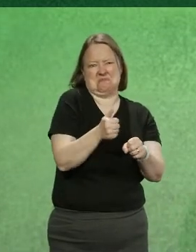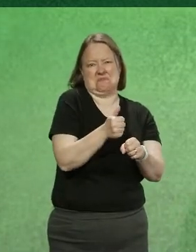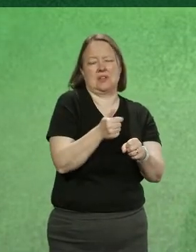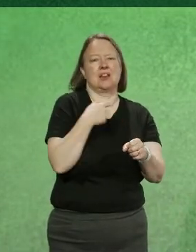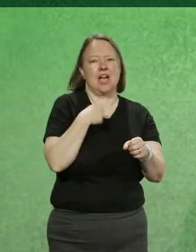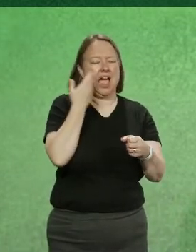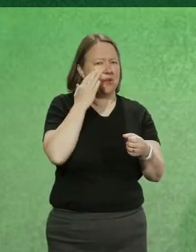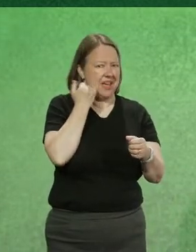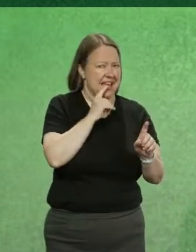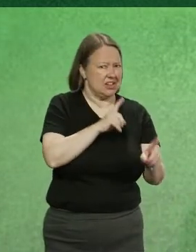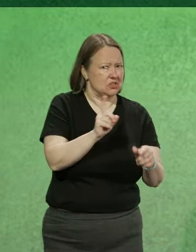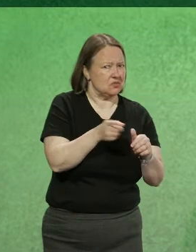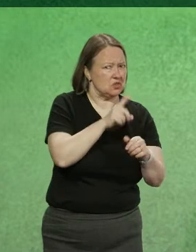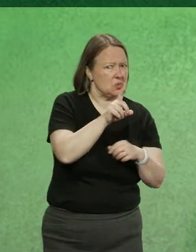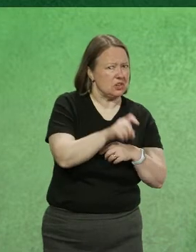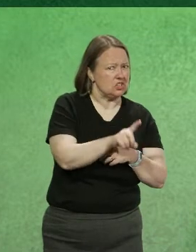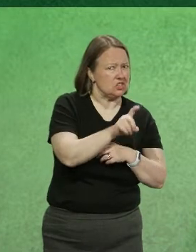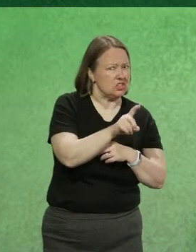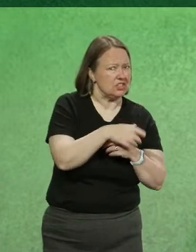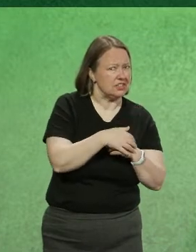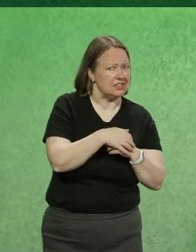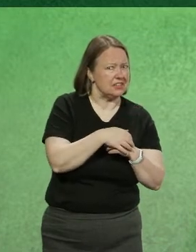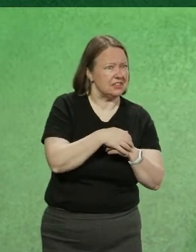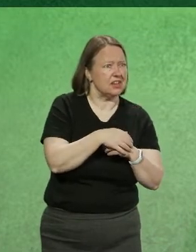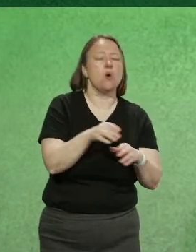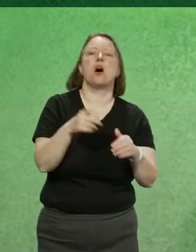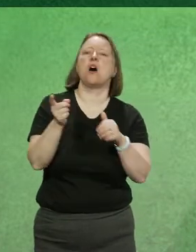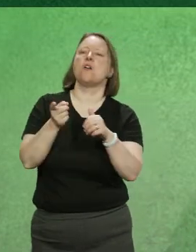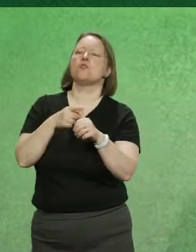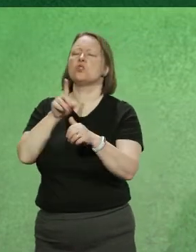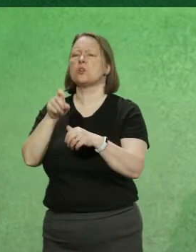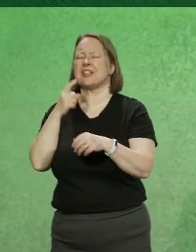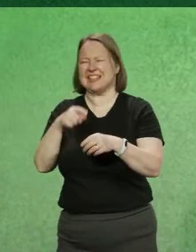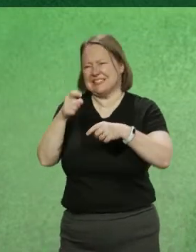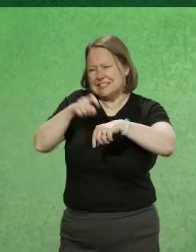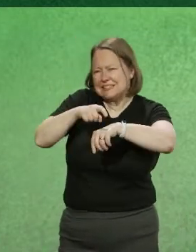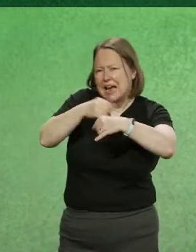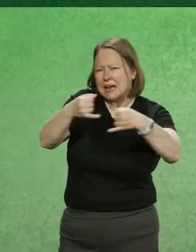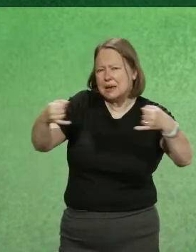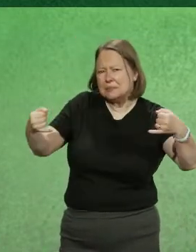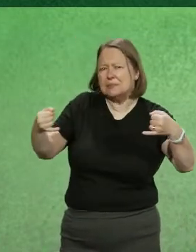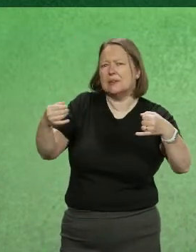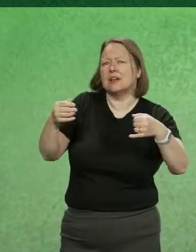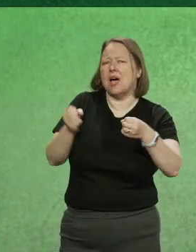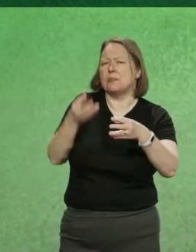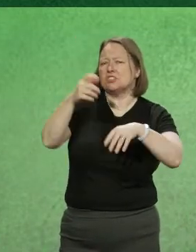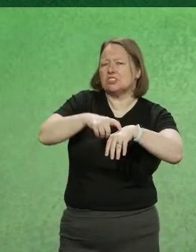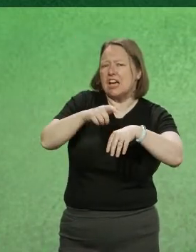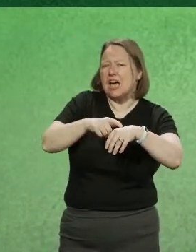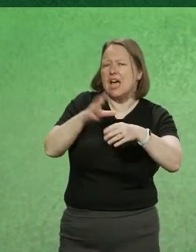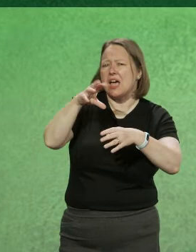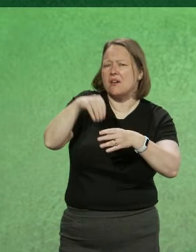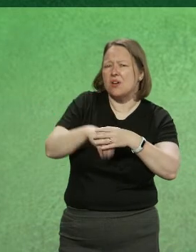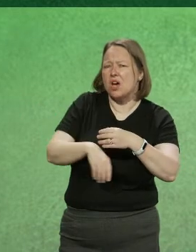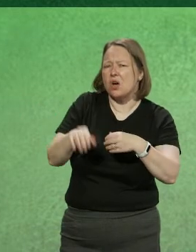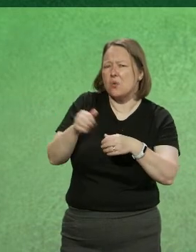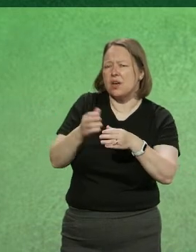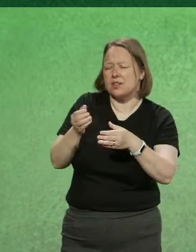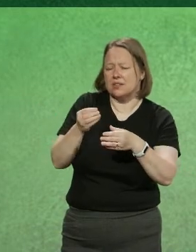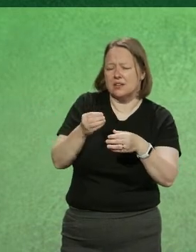first question. And the first question was more about the time taken from